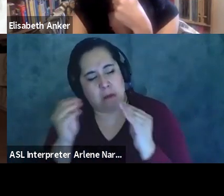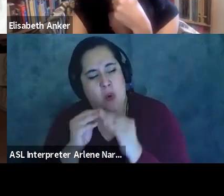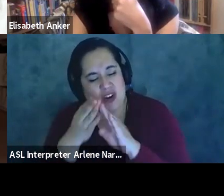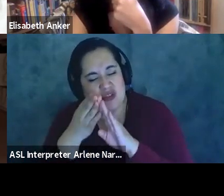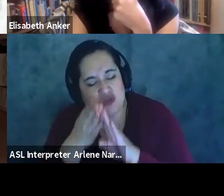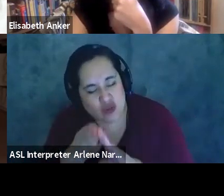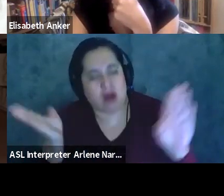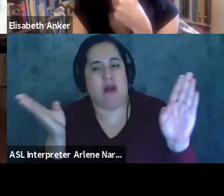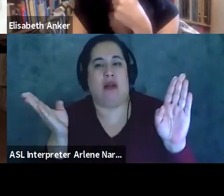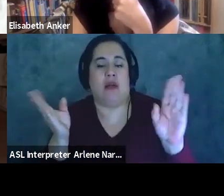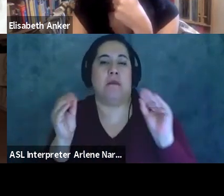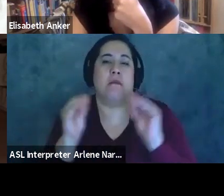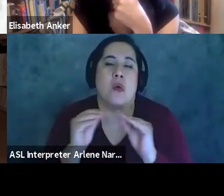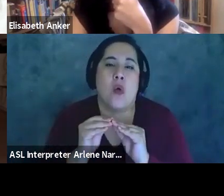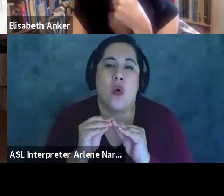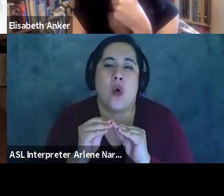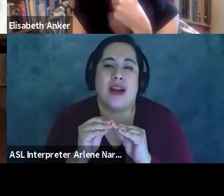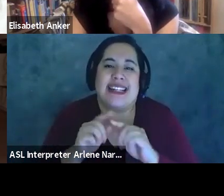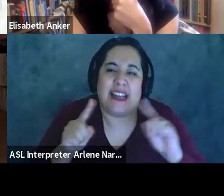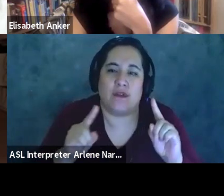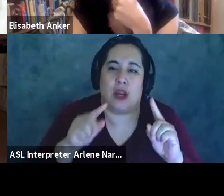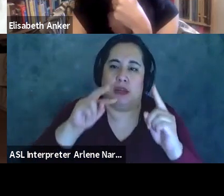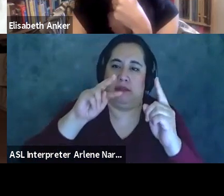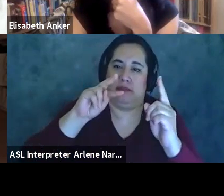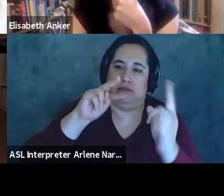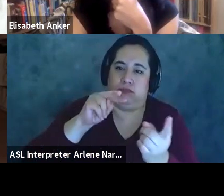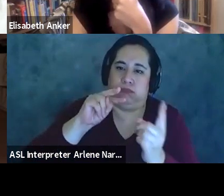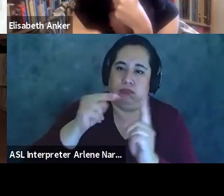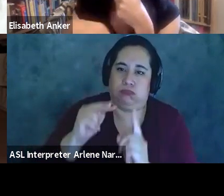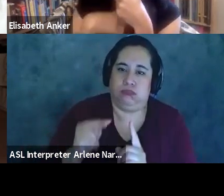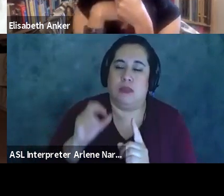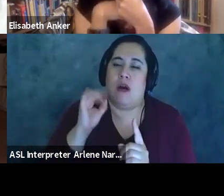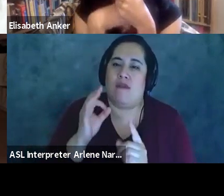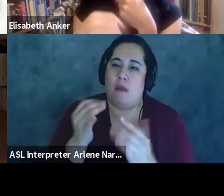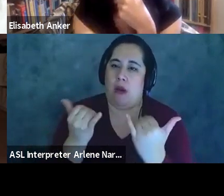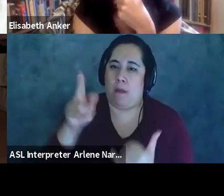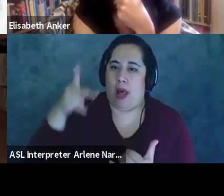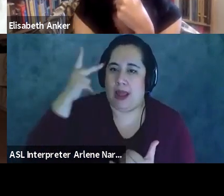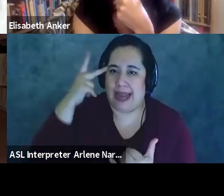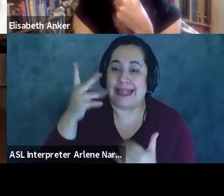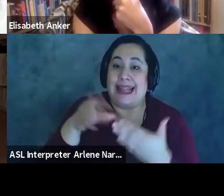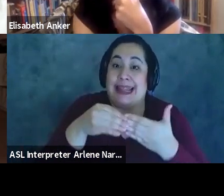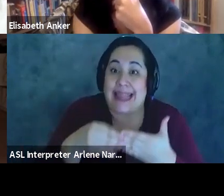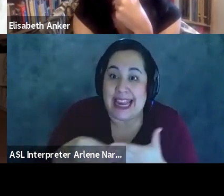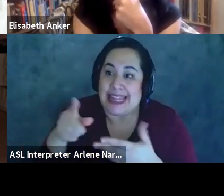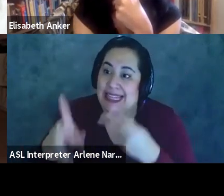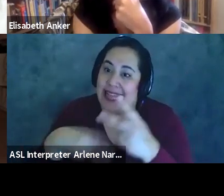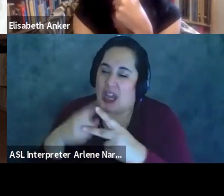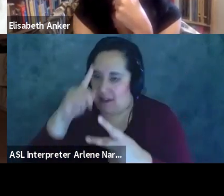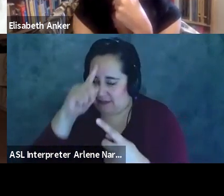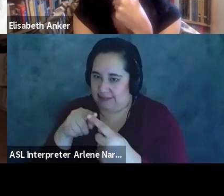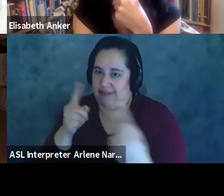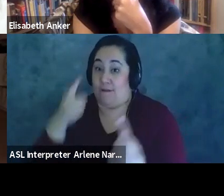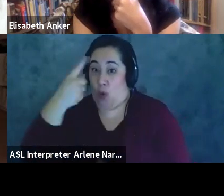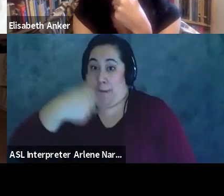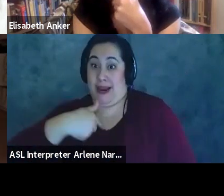or generalizable dimensions of modern politics that produce these forms of enmity. So I think that's, for